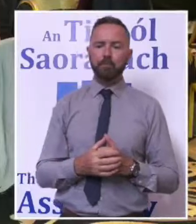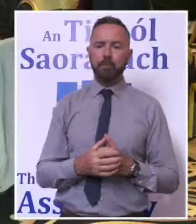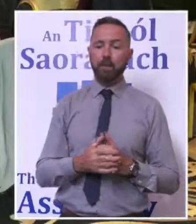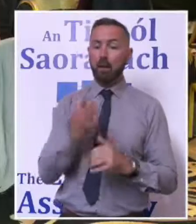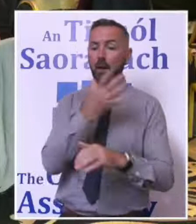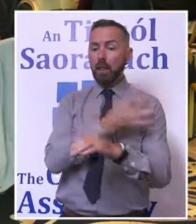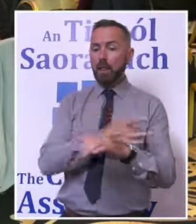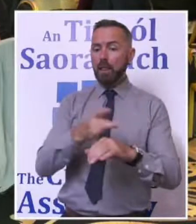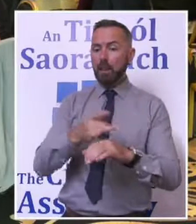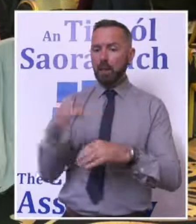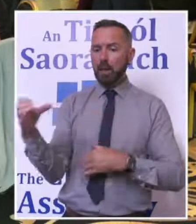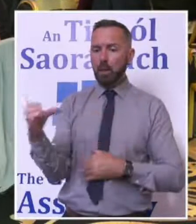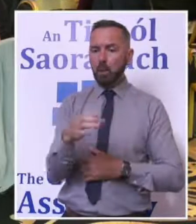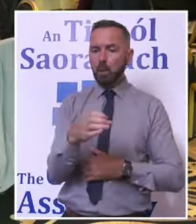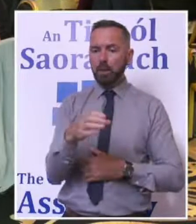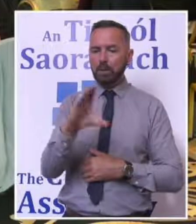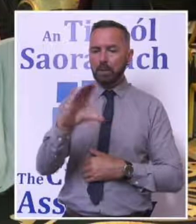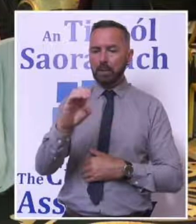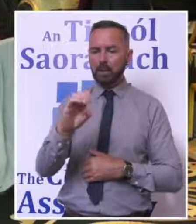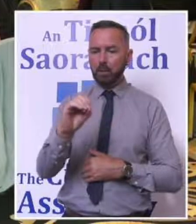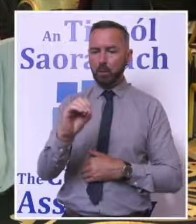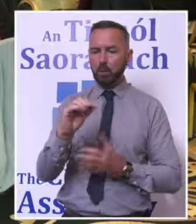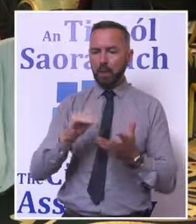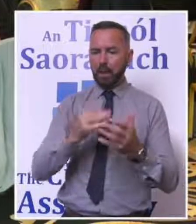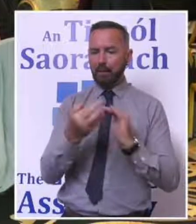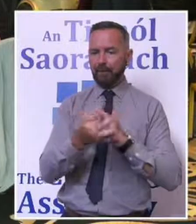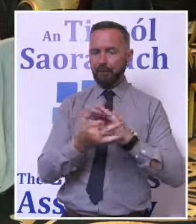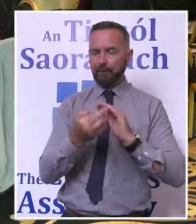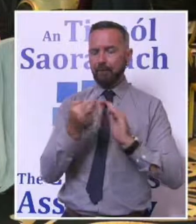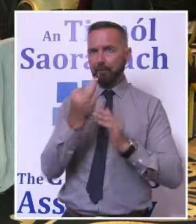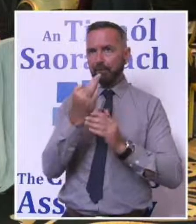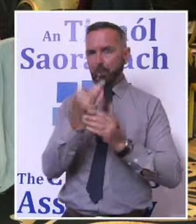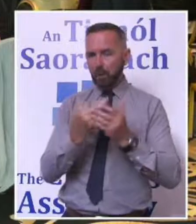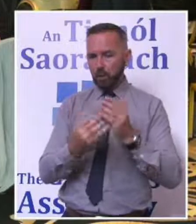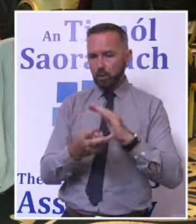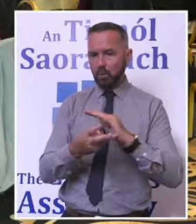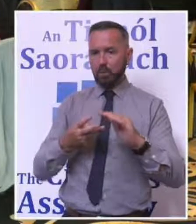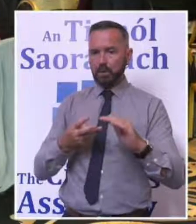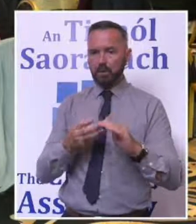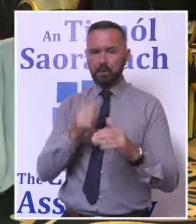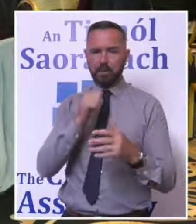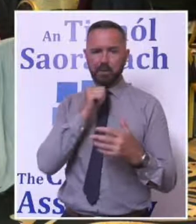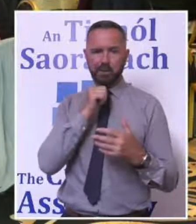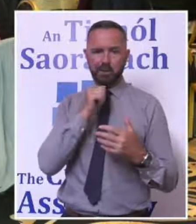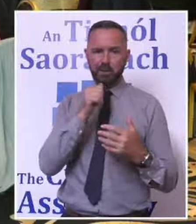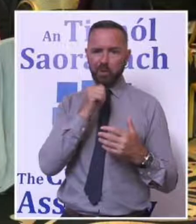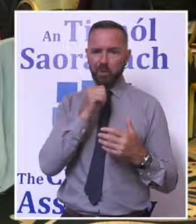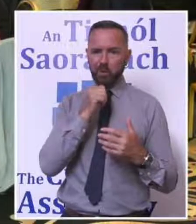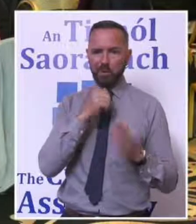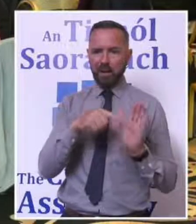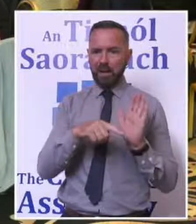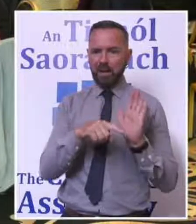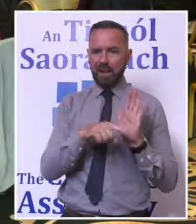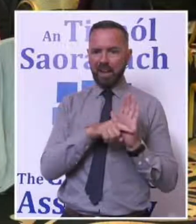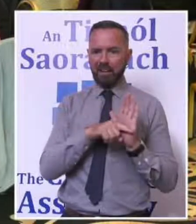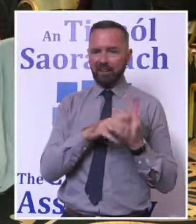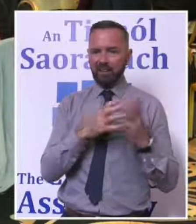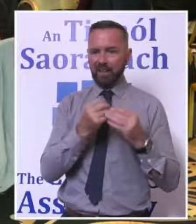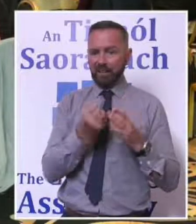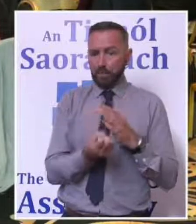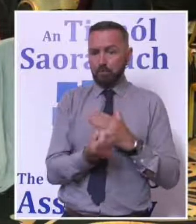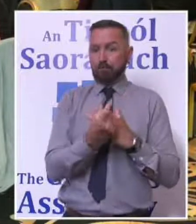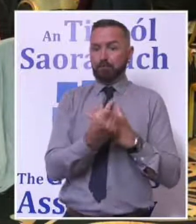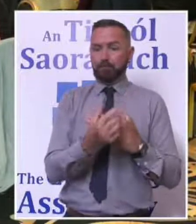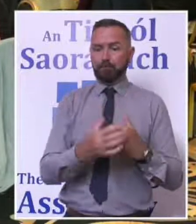CEO within the last few weeks, and there was no drama. Negative. Yeah.